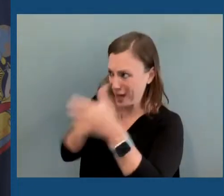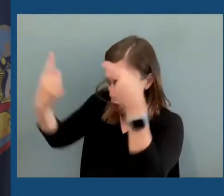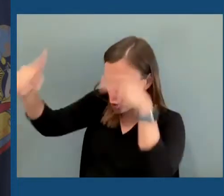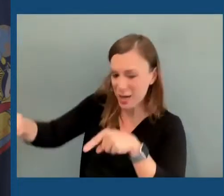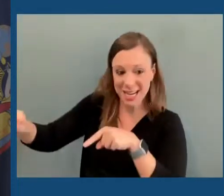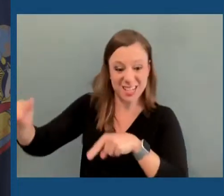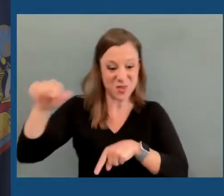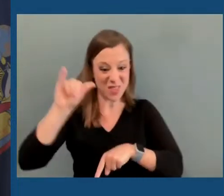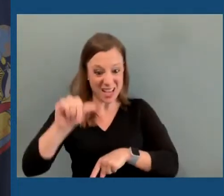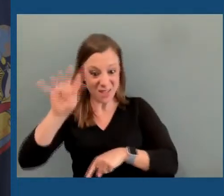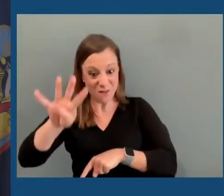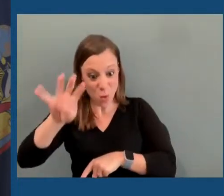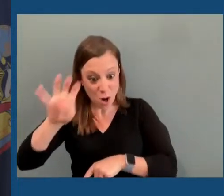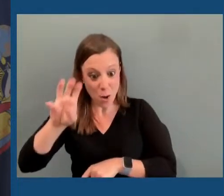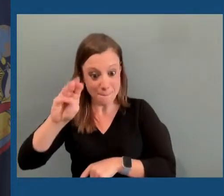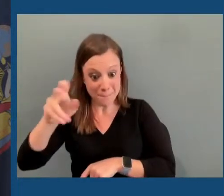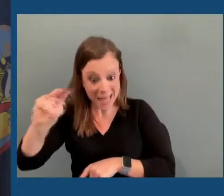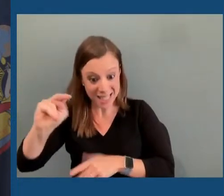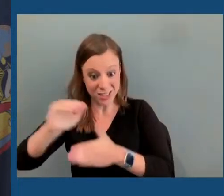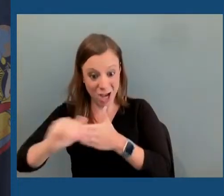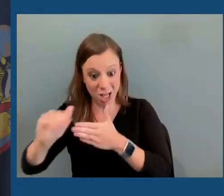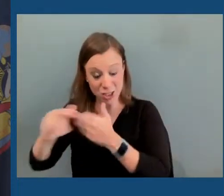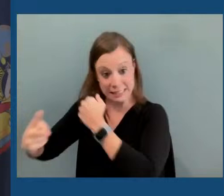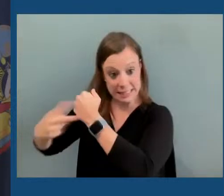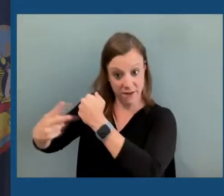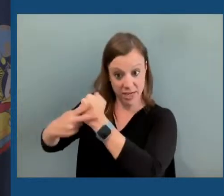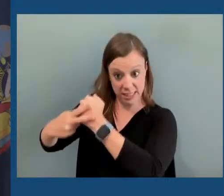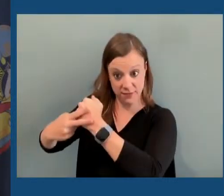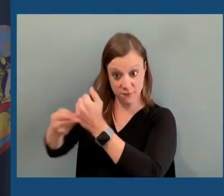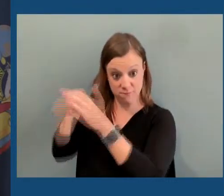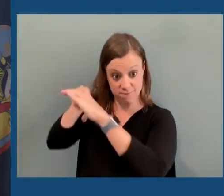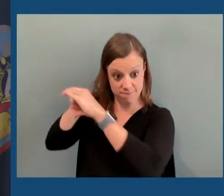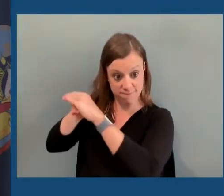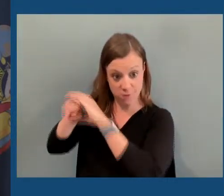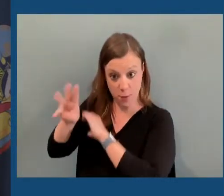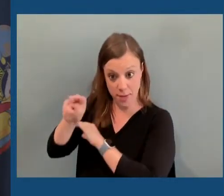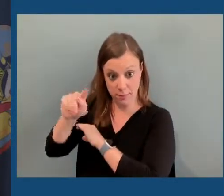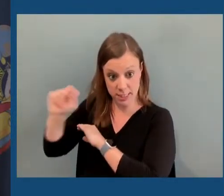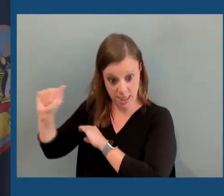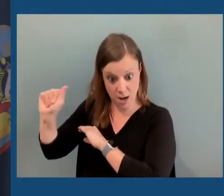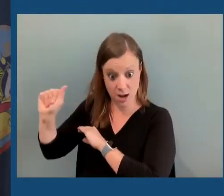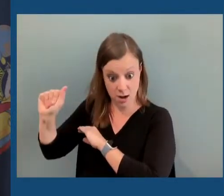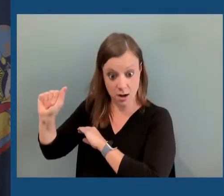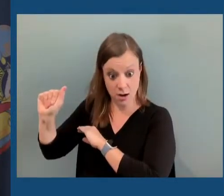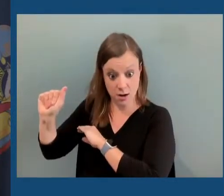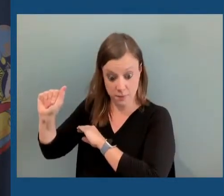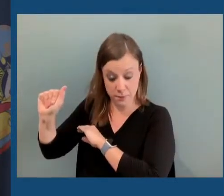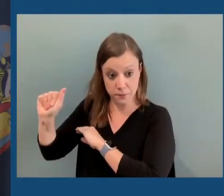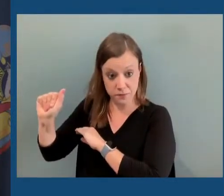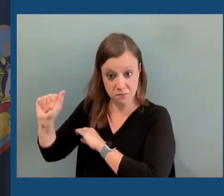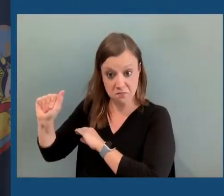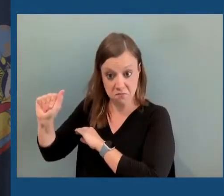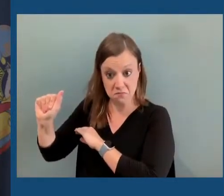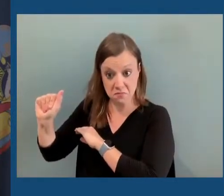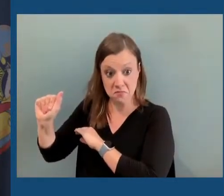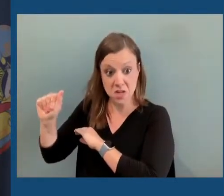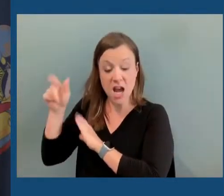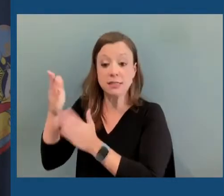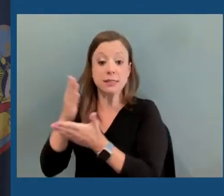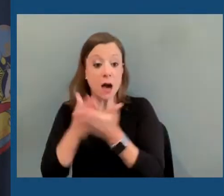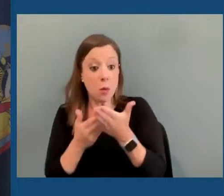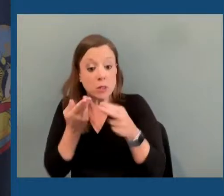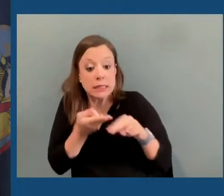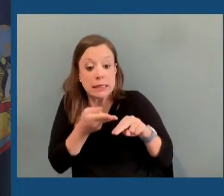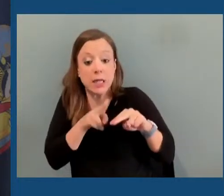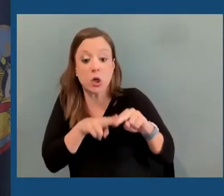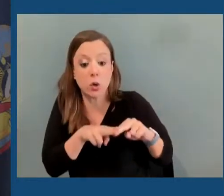in savings from the MTA, which they have found. Part of it was a small increase in the payroll mobility tax.